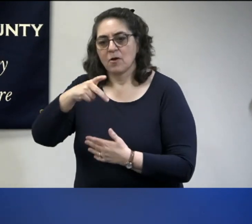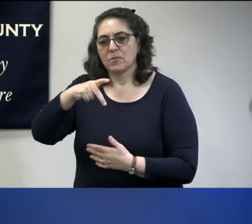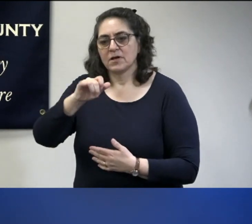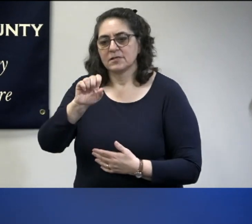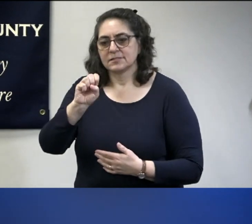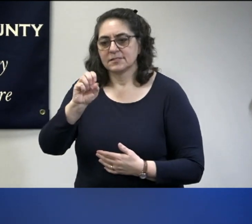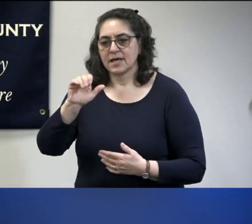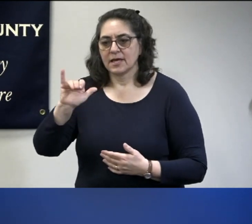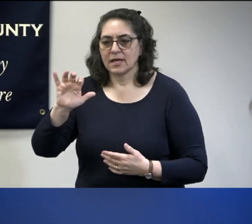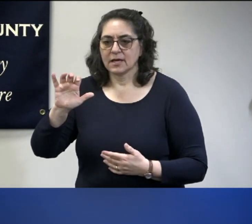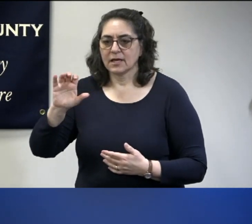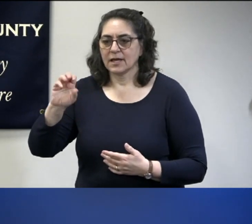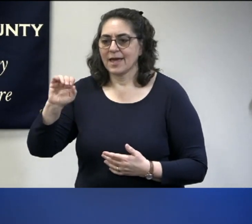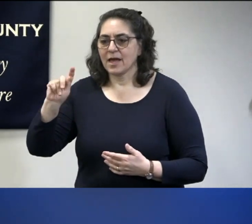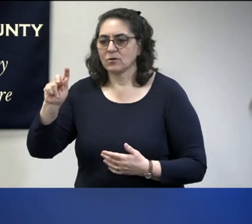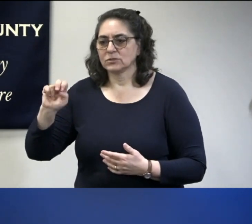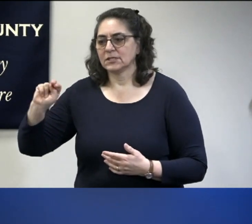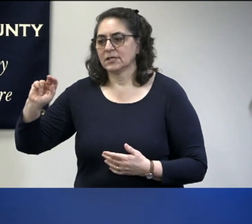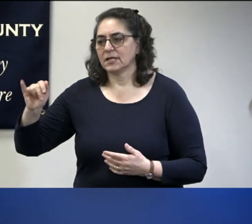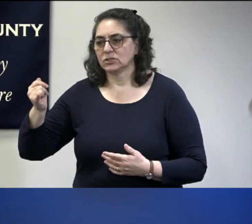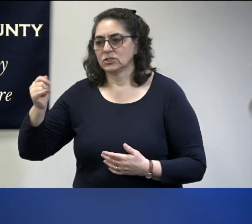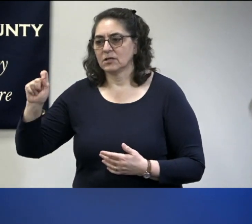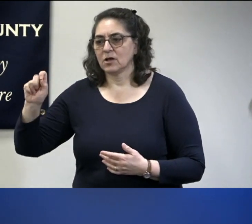PassaicCountyNJ.org. Oh, thank you.